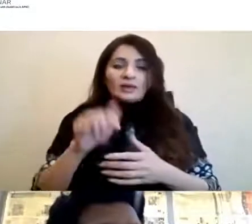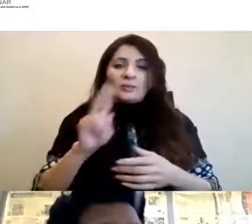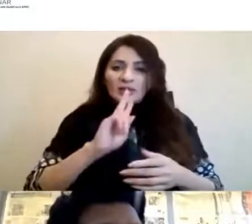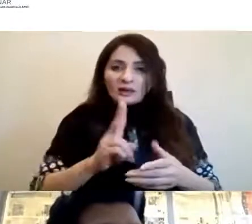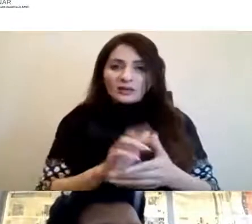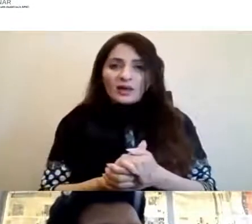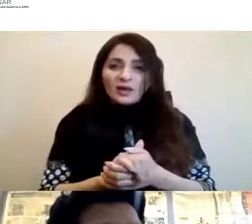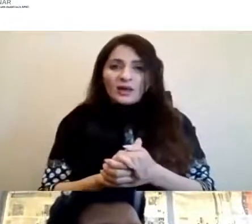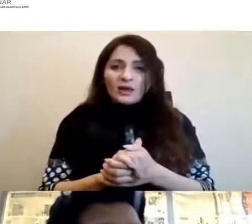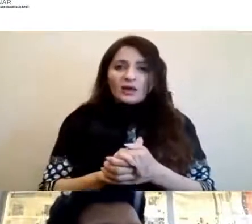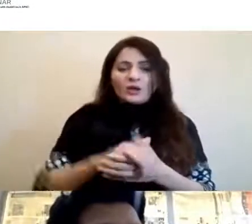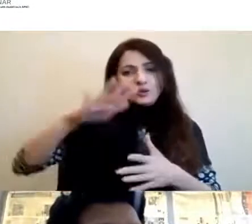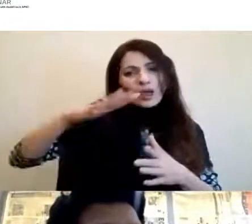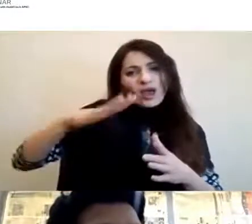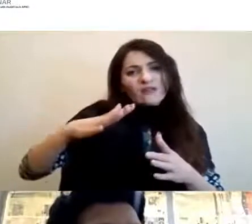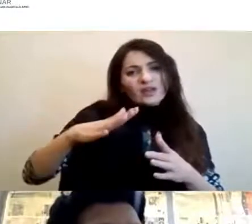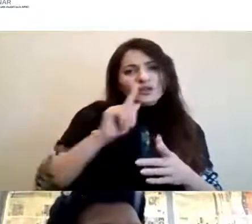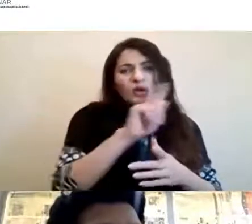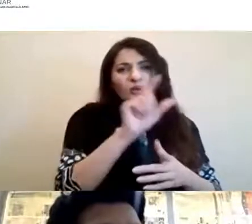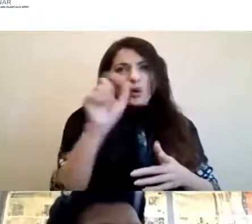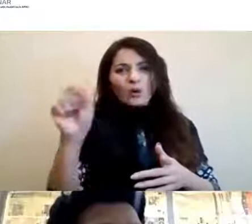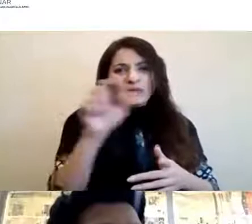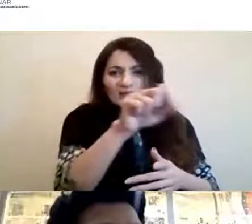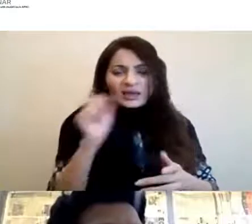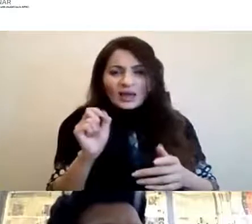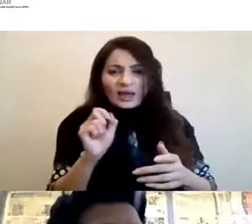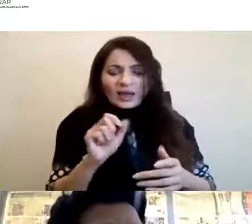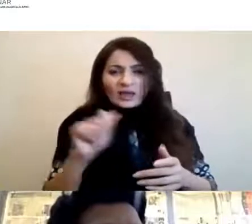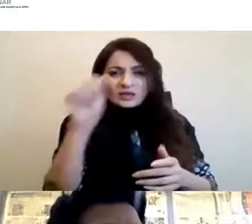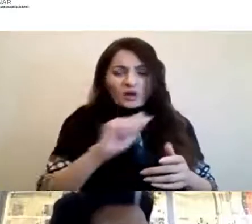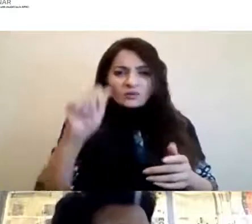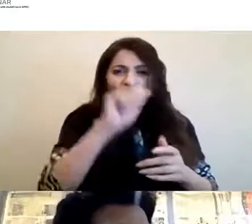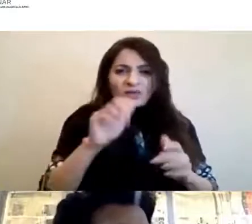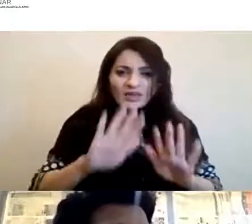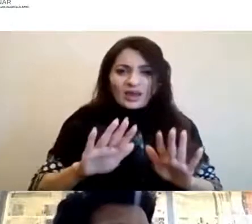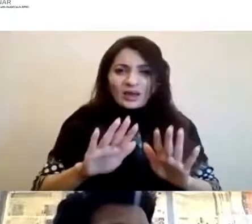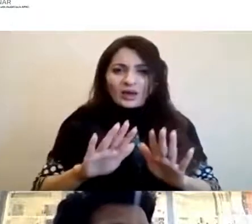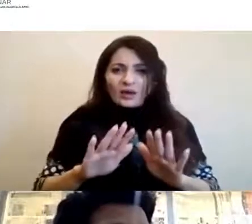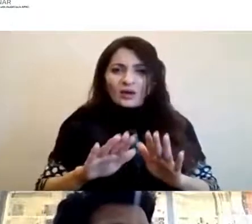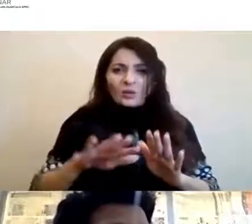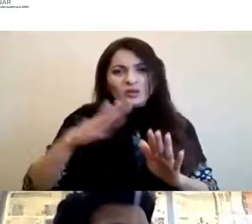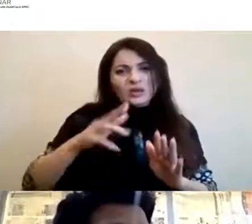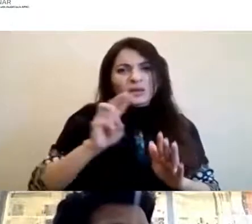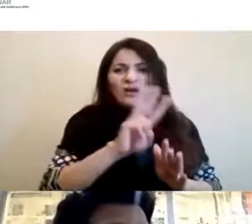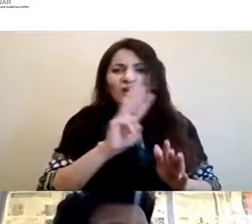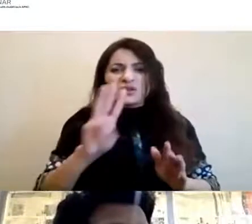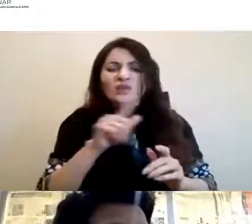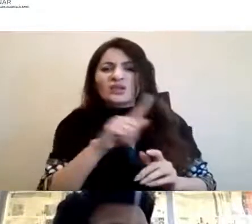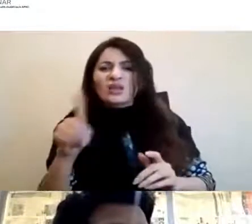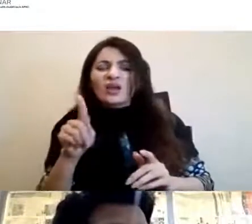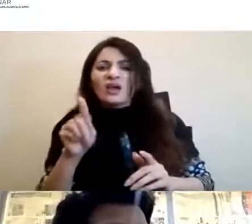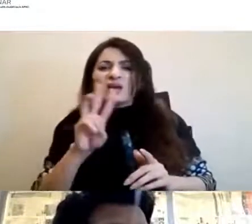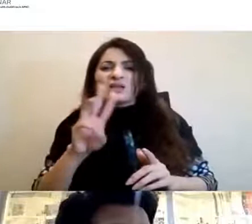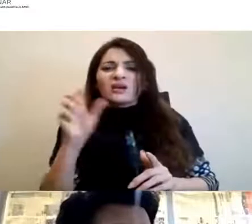average score out of 100 for countries in South Asia and in Asia Pacific is around 33 to 36 out